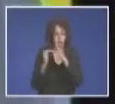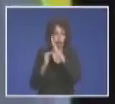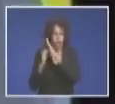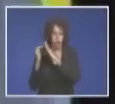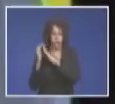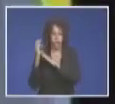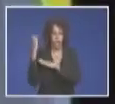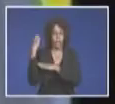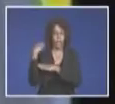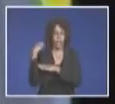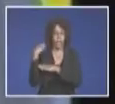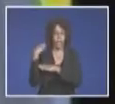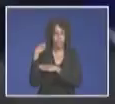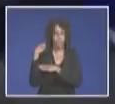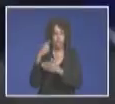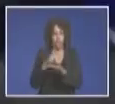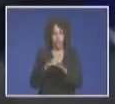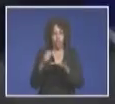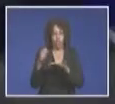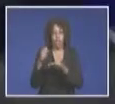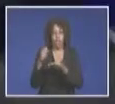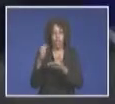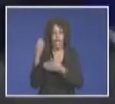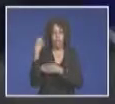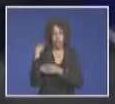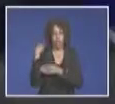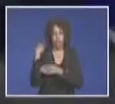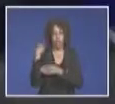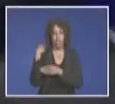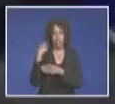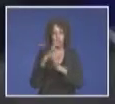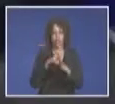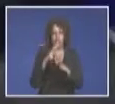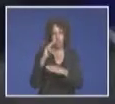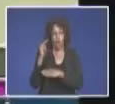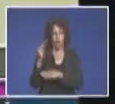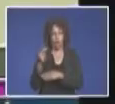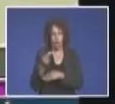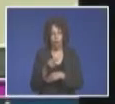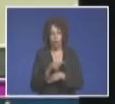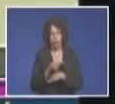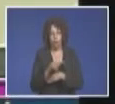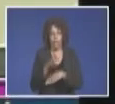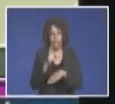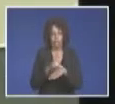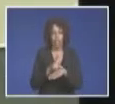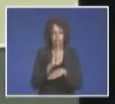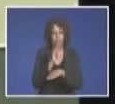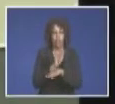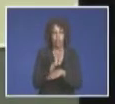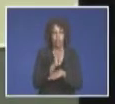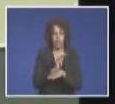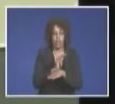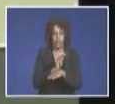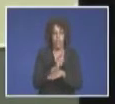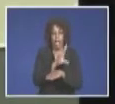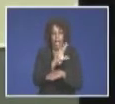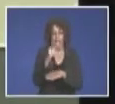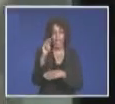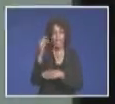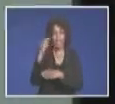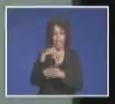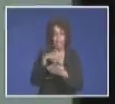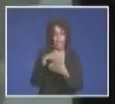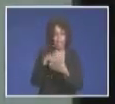executive, lodge sister, tertiary administrator, talk show host, one engaged in church ministry, and a noted parliamentarian.